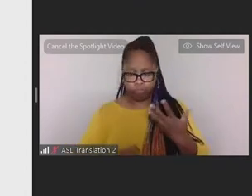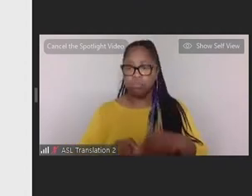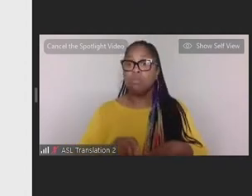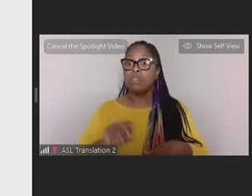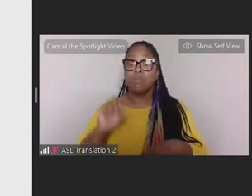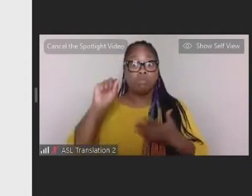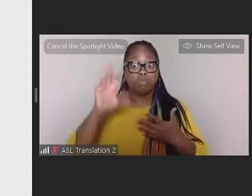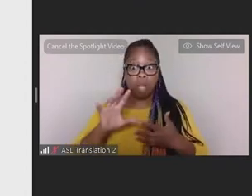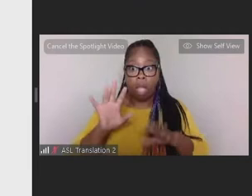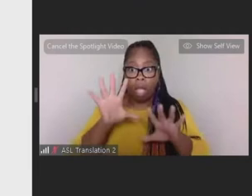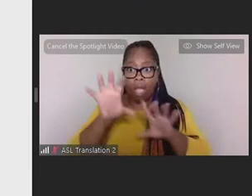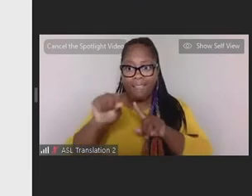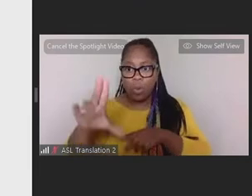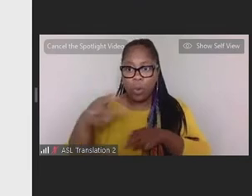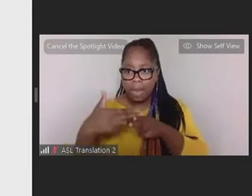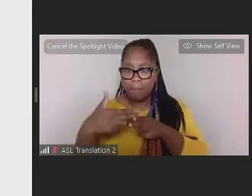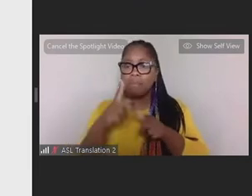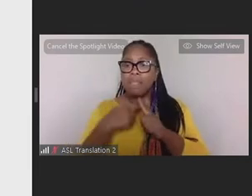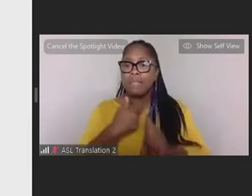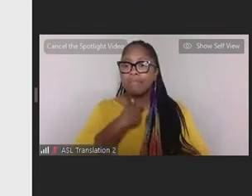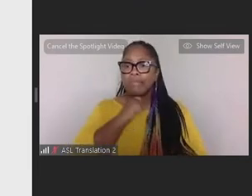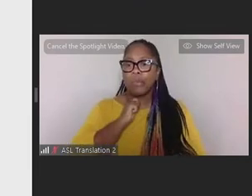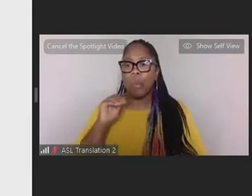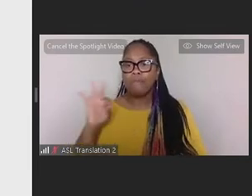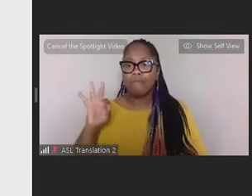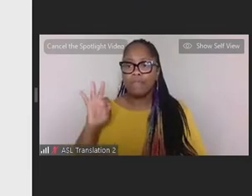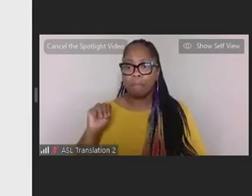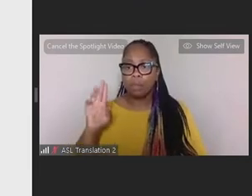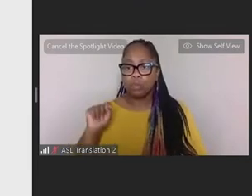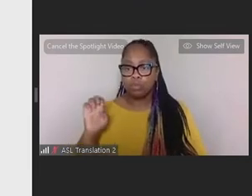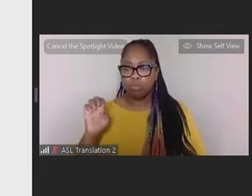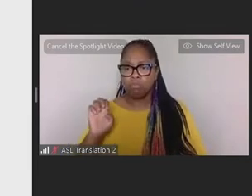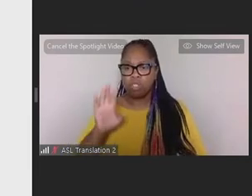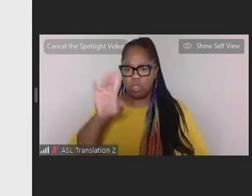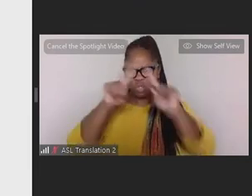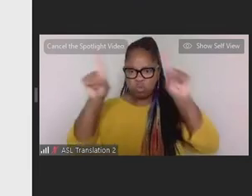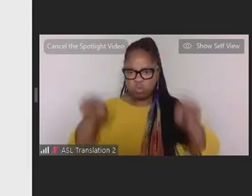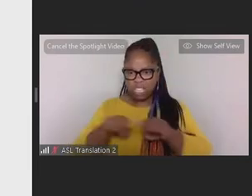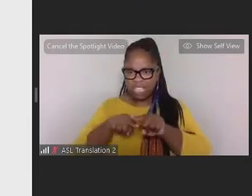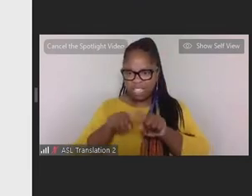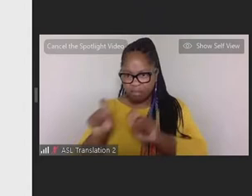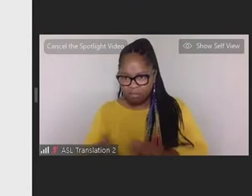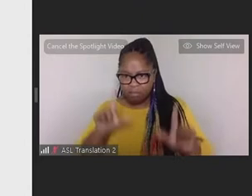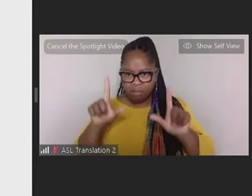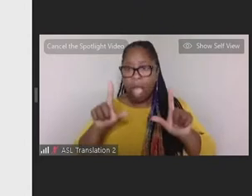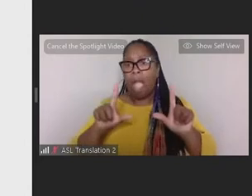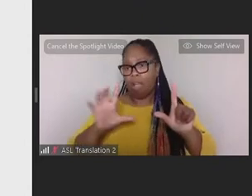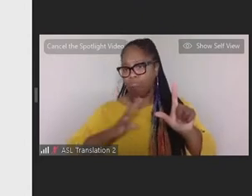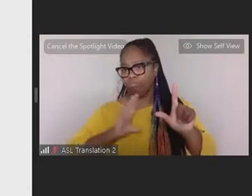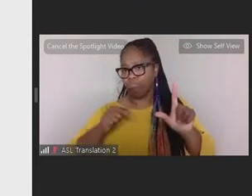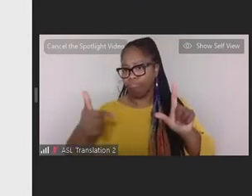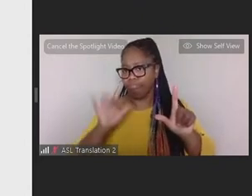called, you will be able to unmute yourself, and you should see a notice on your screen allowing you to unmute your